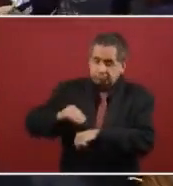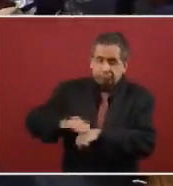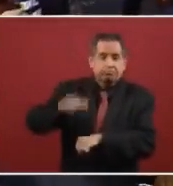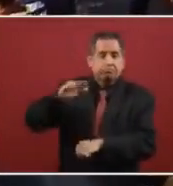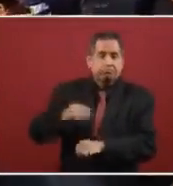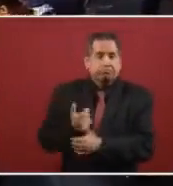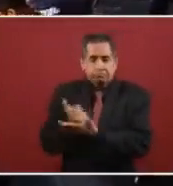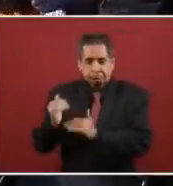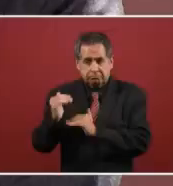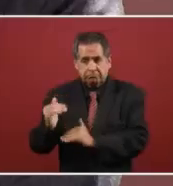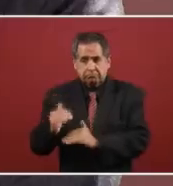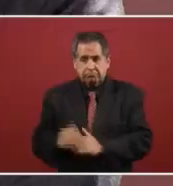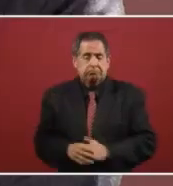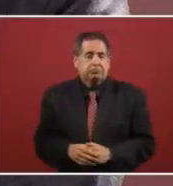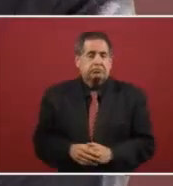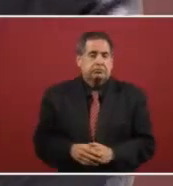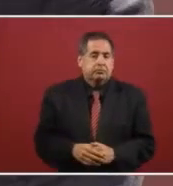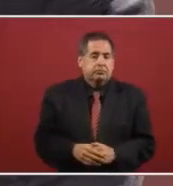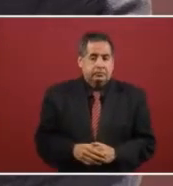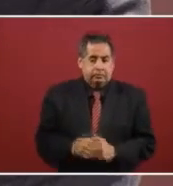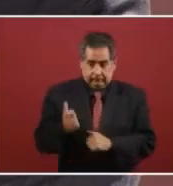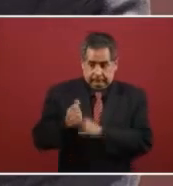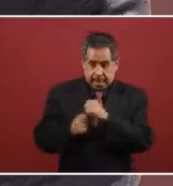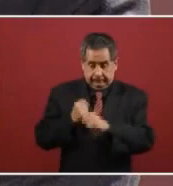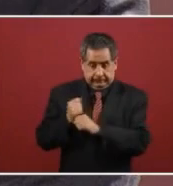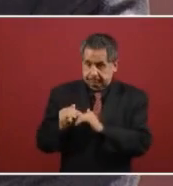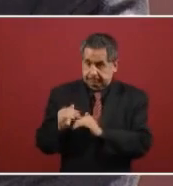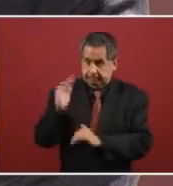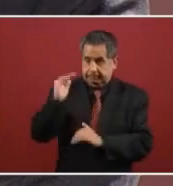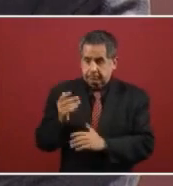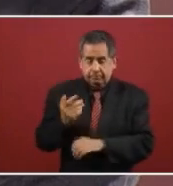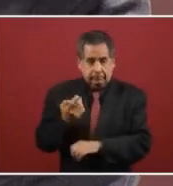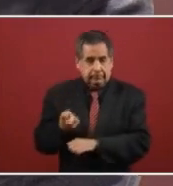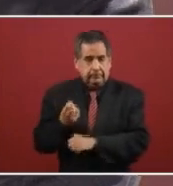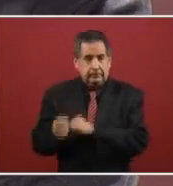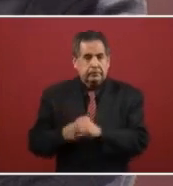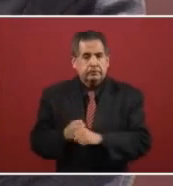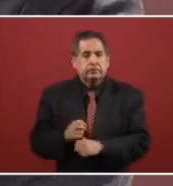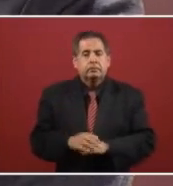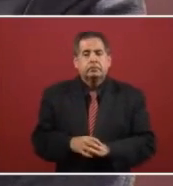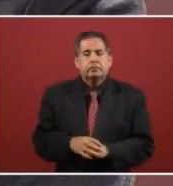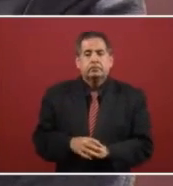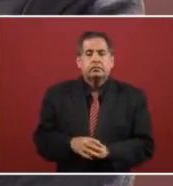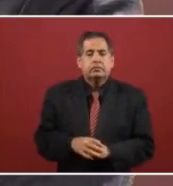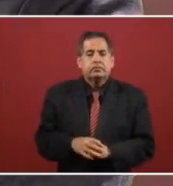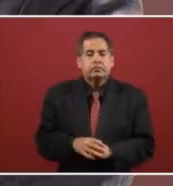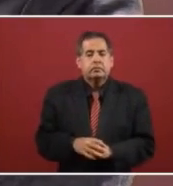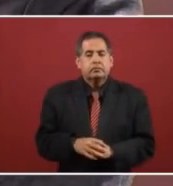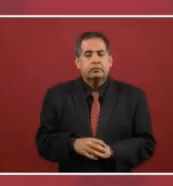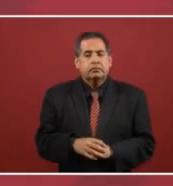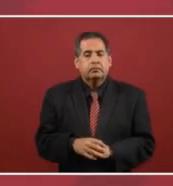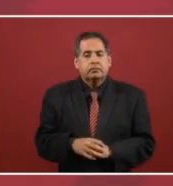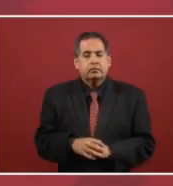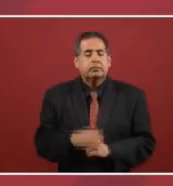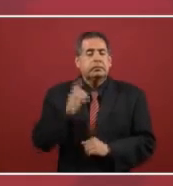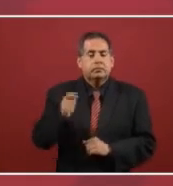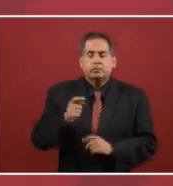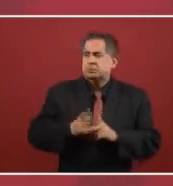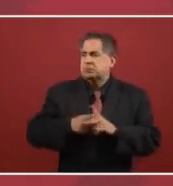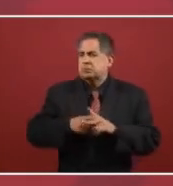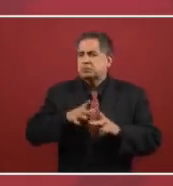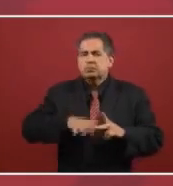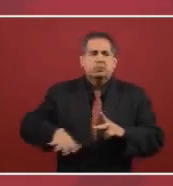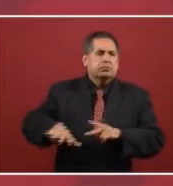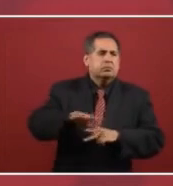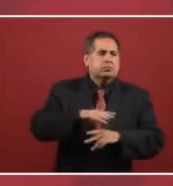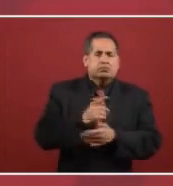up este año. this year. Les hablaba yo de That I used to talk el about promedio de that